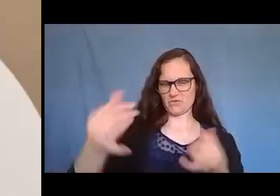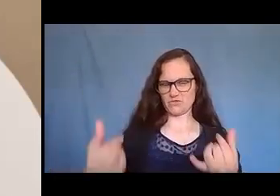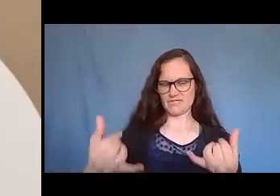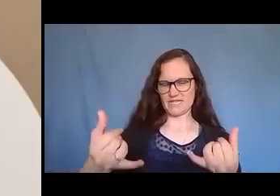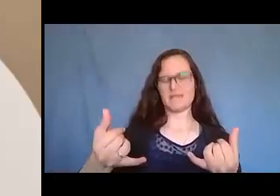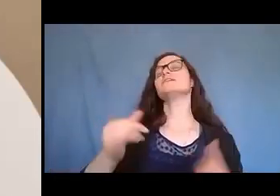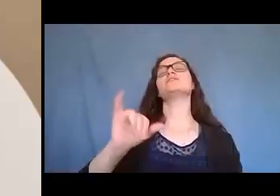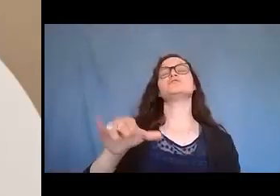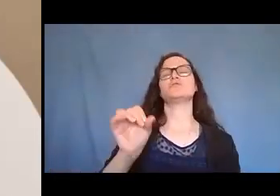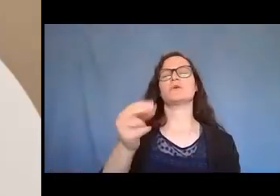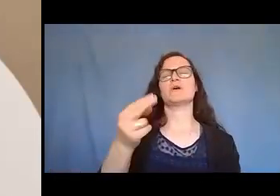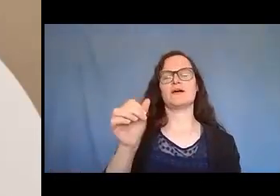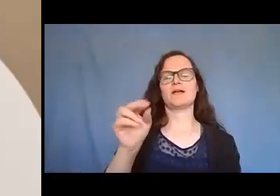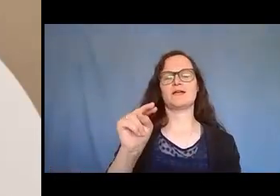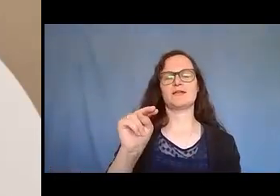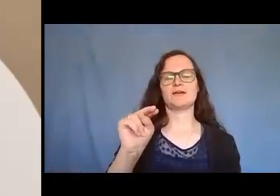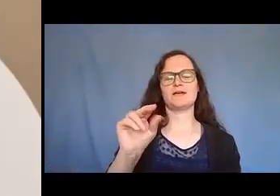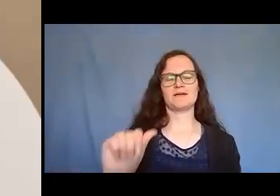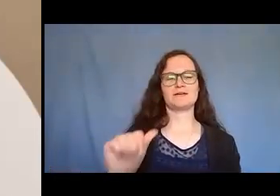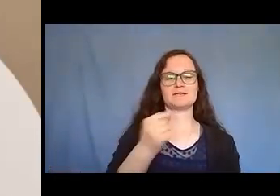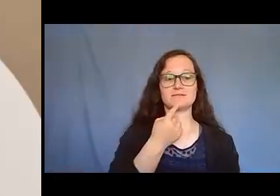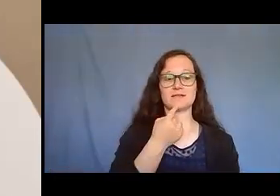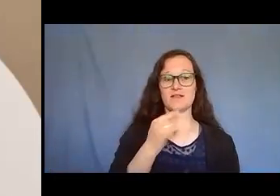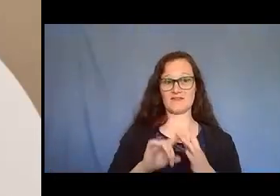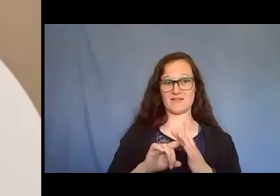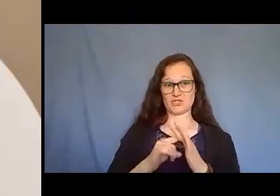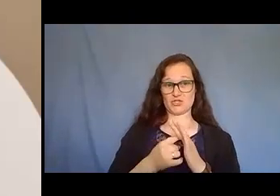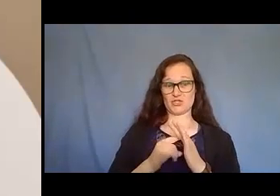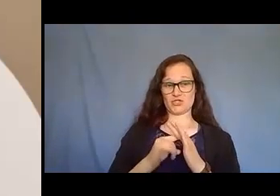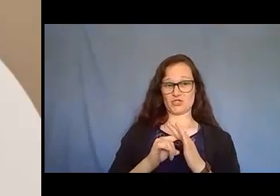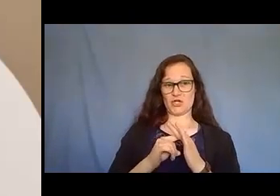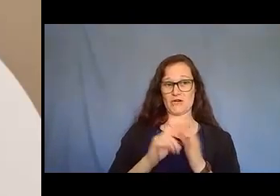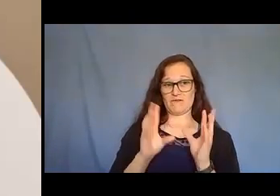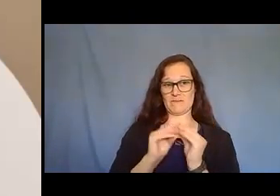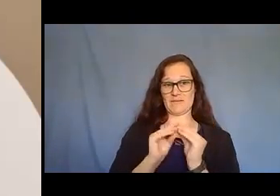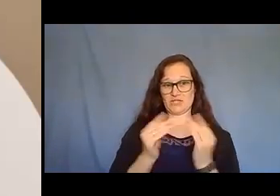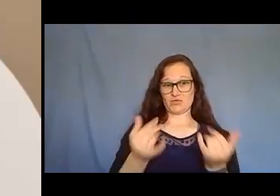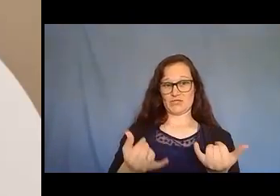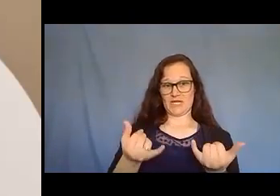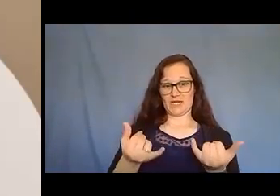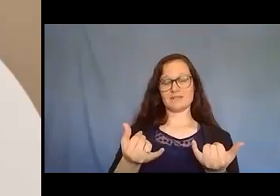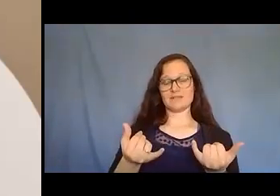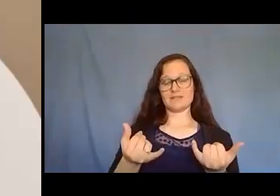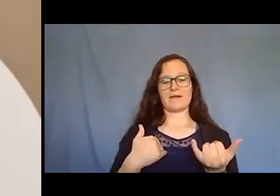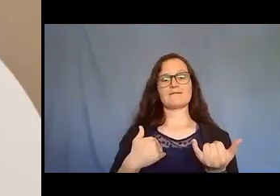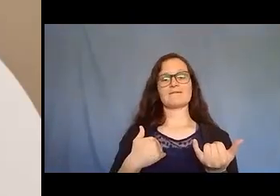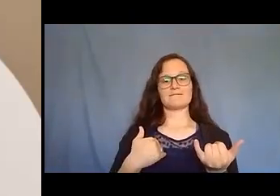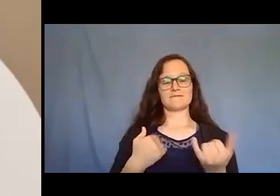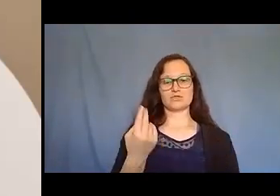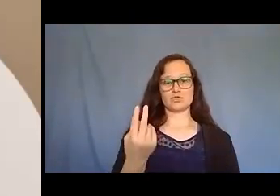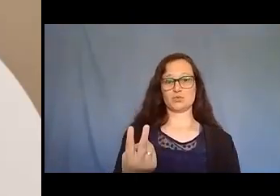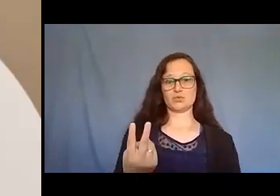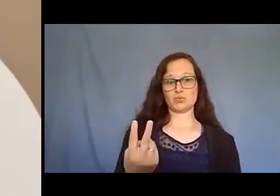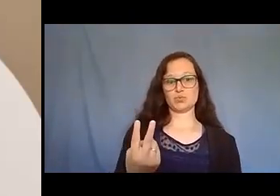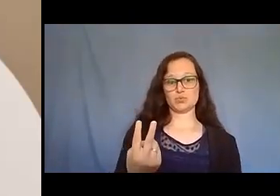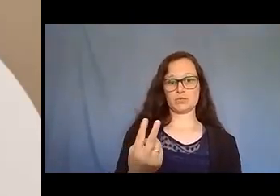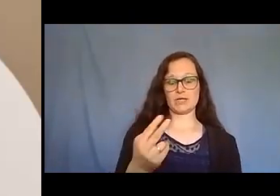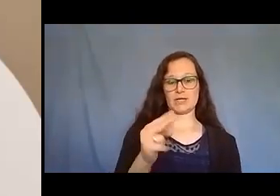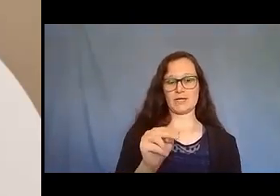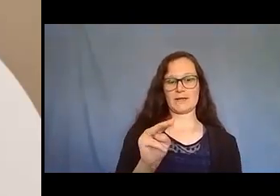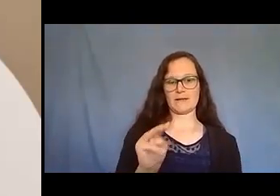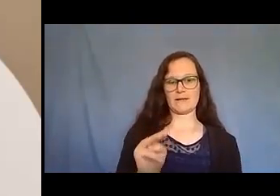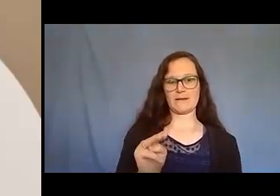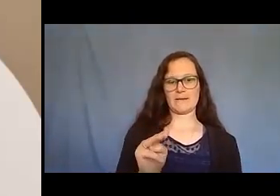Johanna mentioned at the beginning of the session today, we have 2